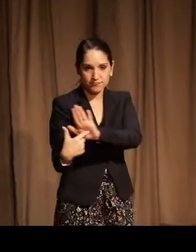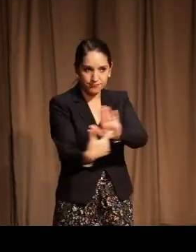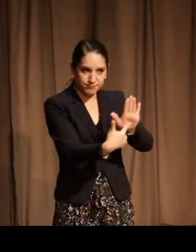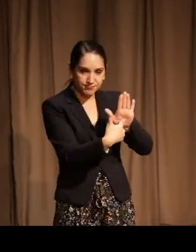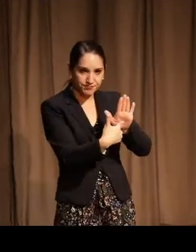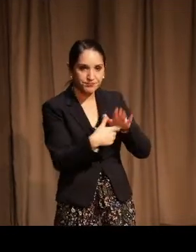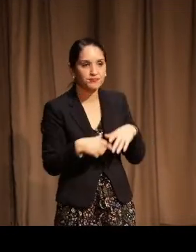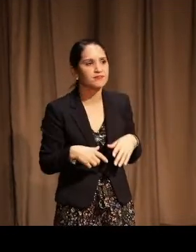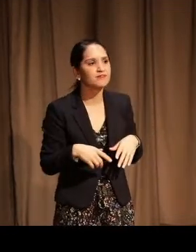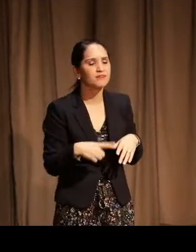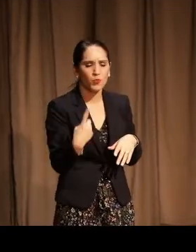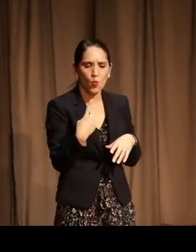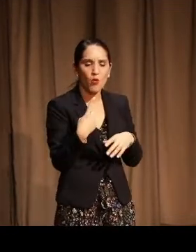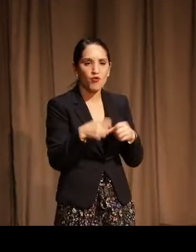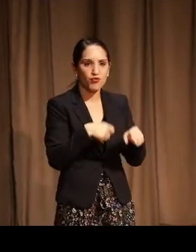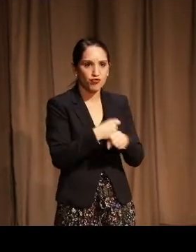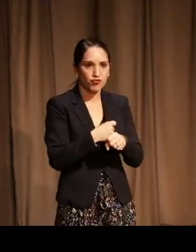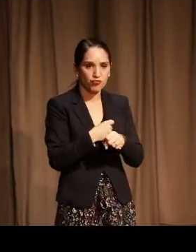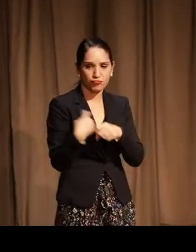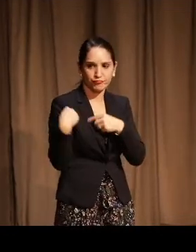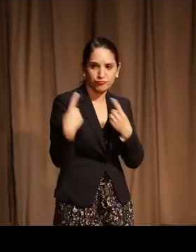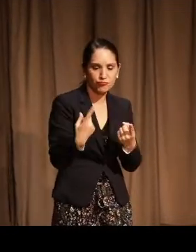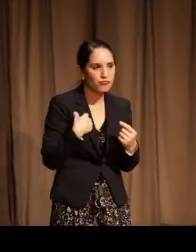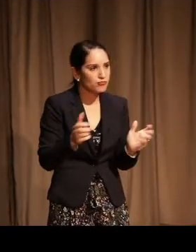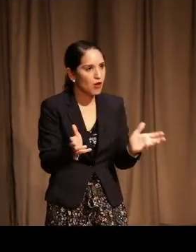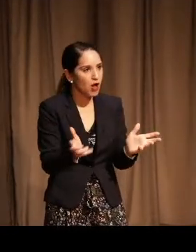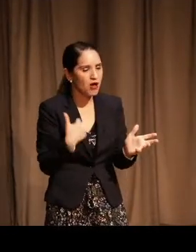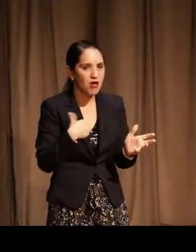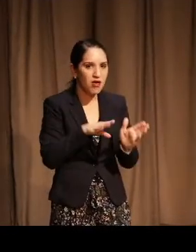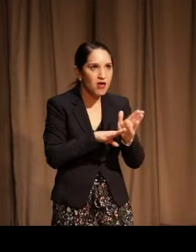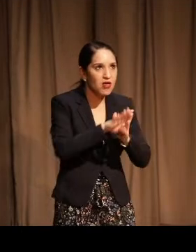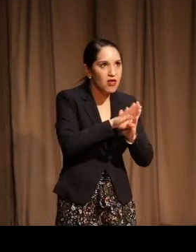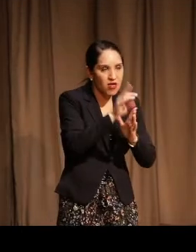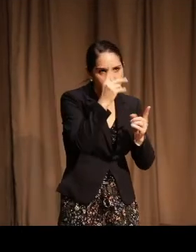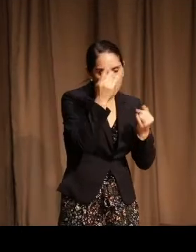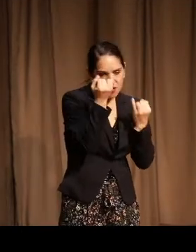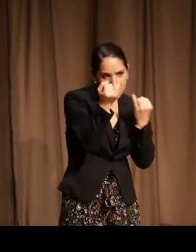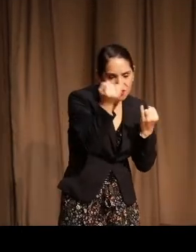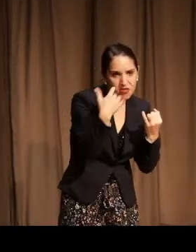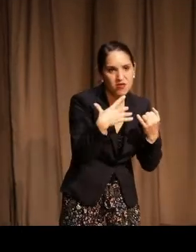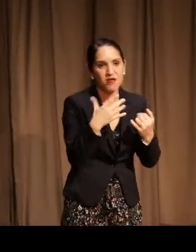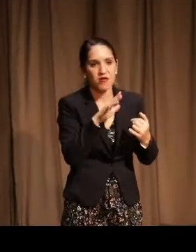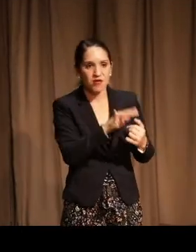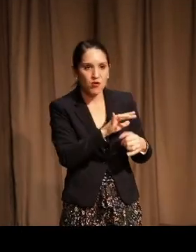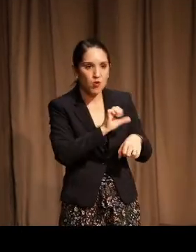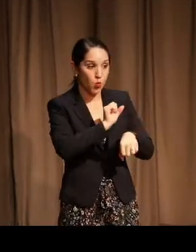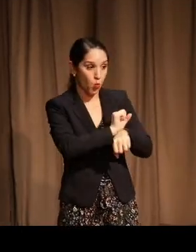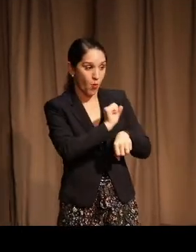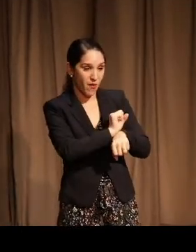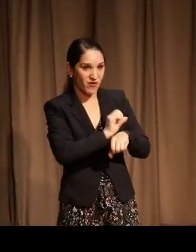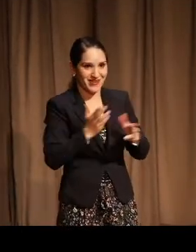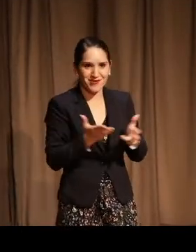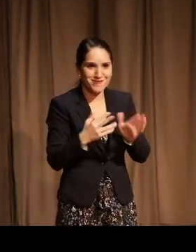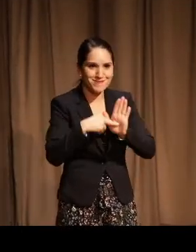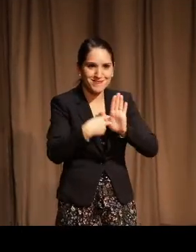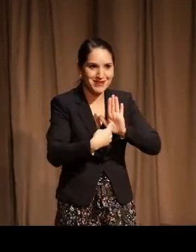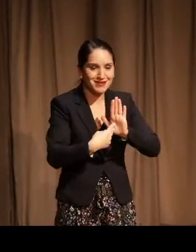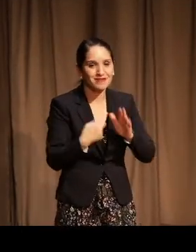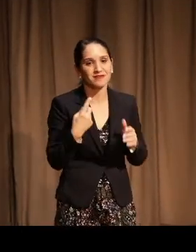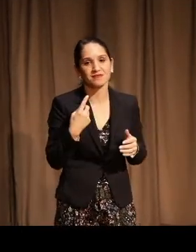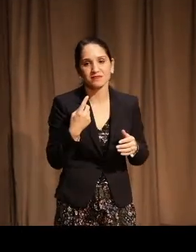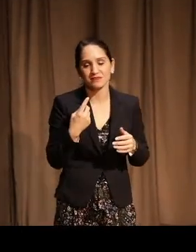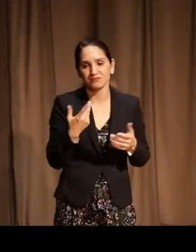for about a year ago and developing this idea together, what her works would mean here